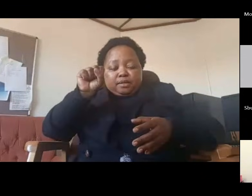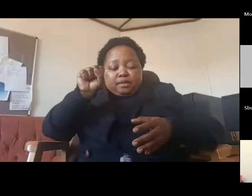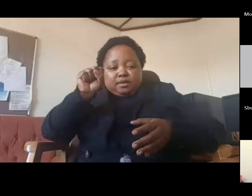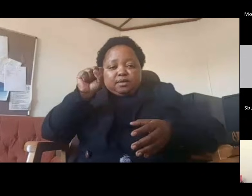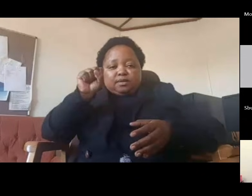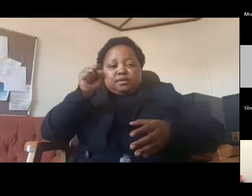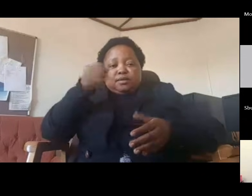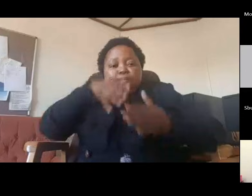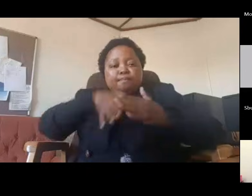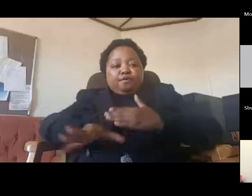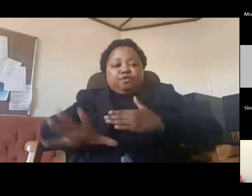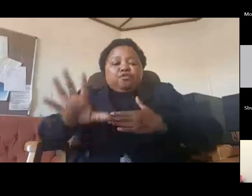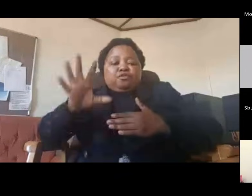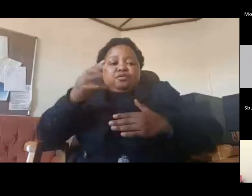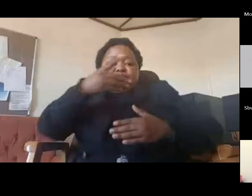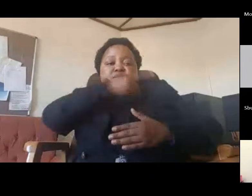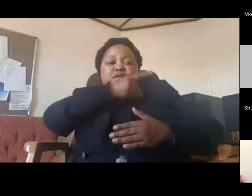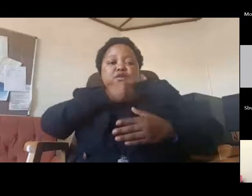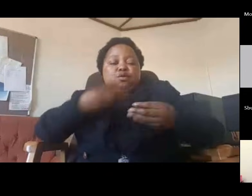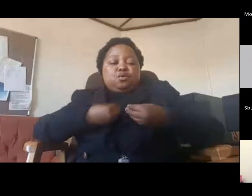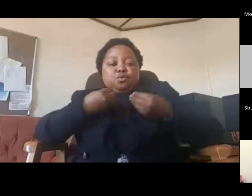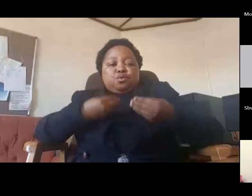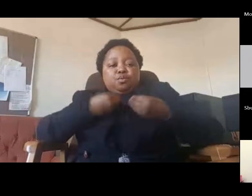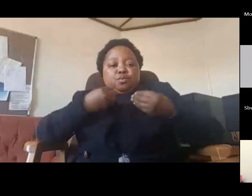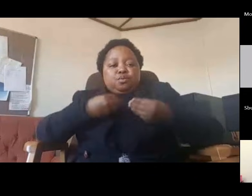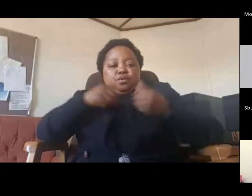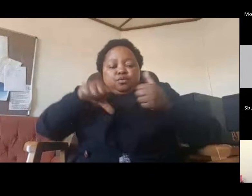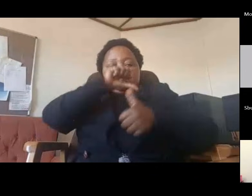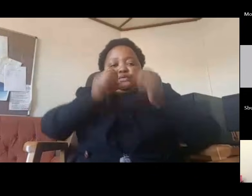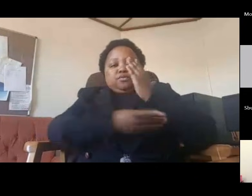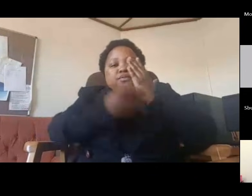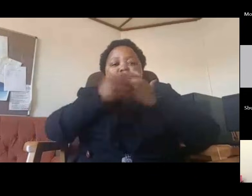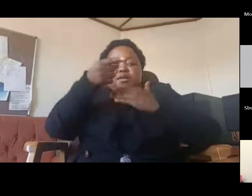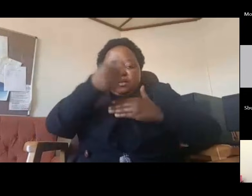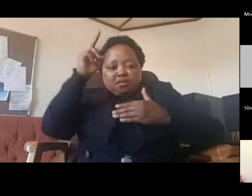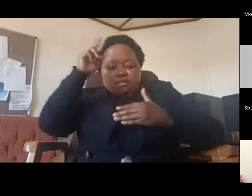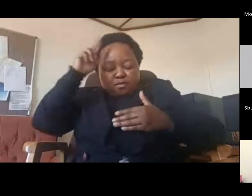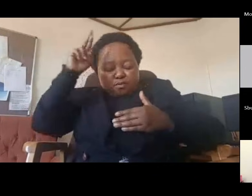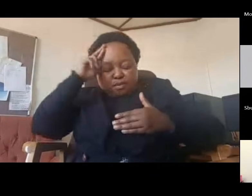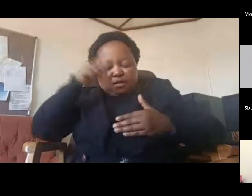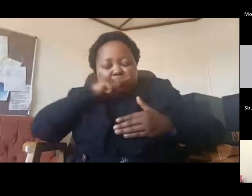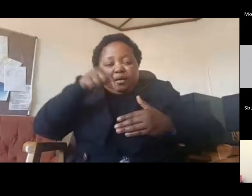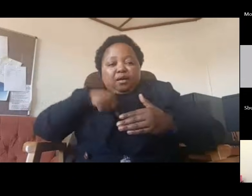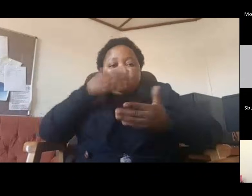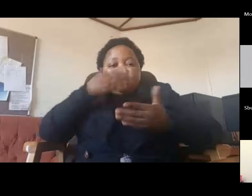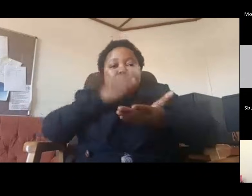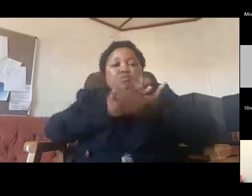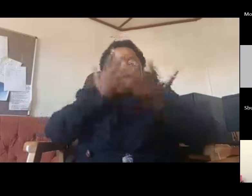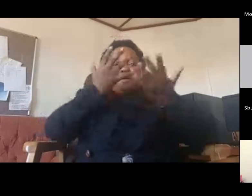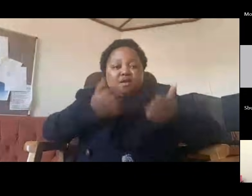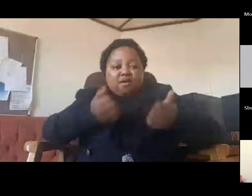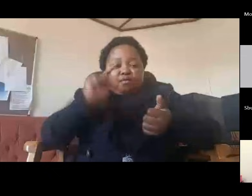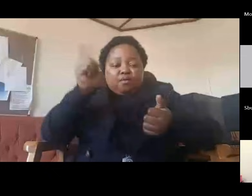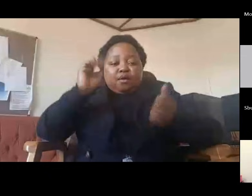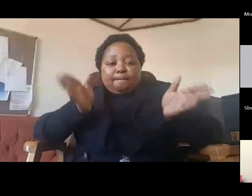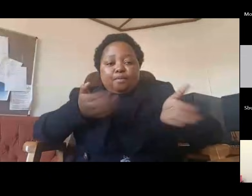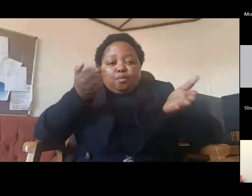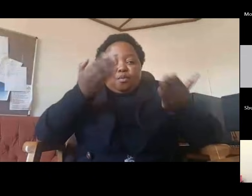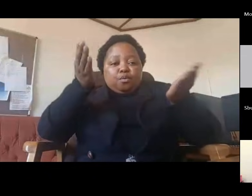Development, they have reminded us of the goal to which we all strive: promoting,